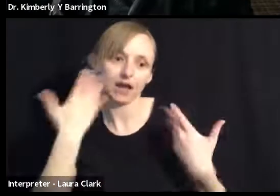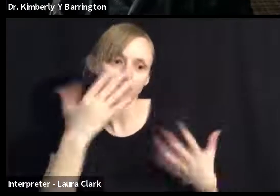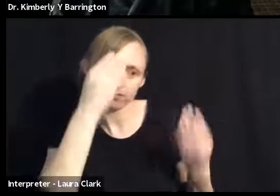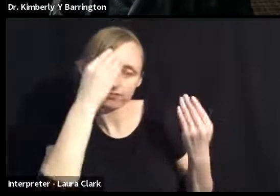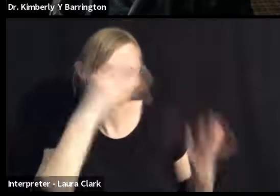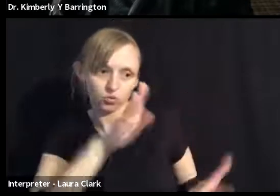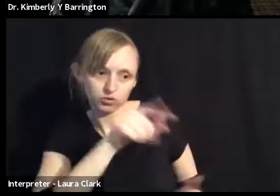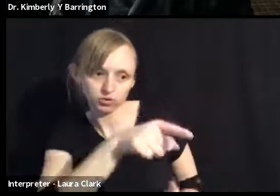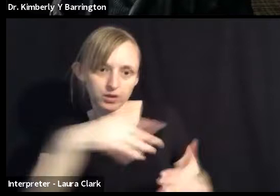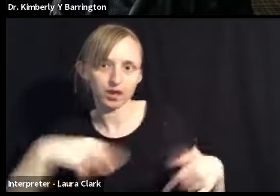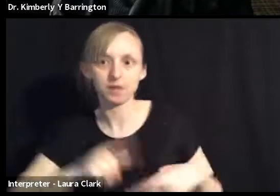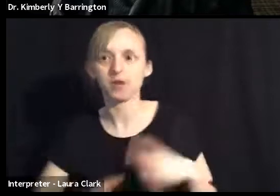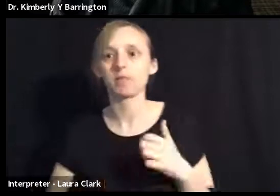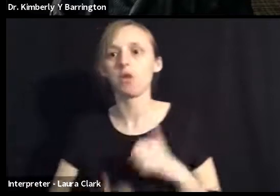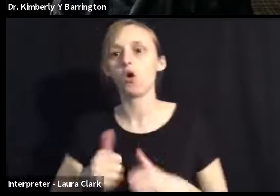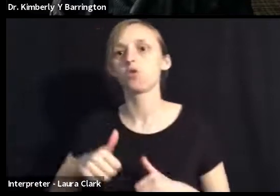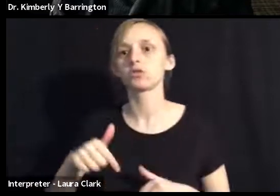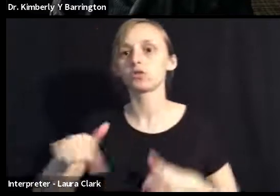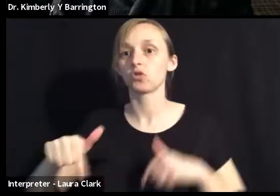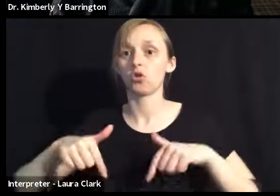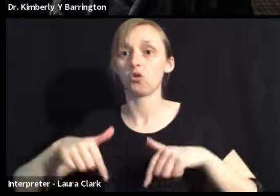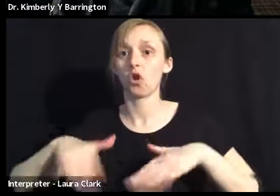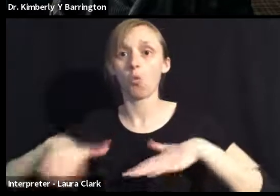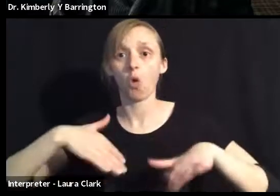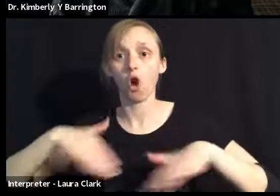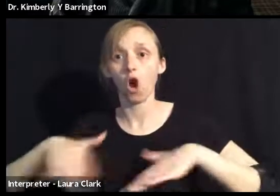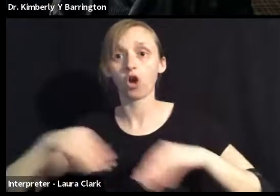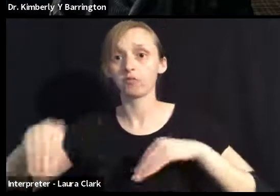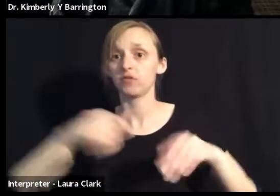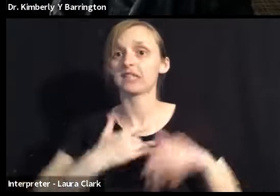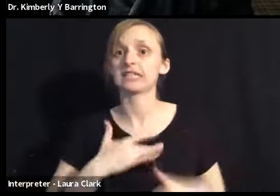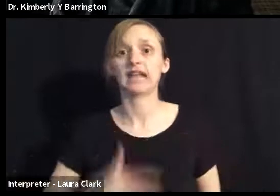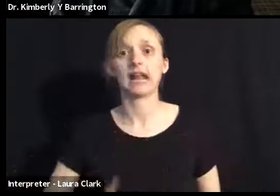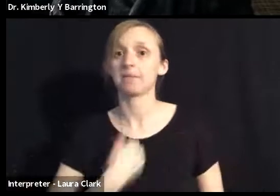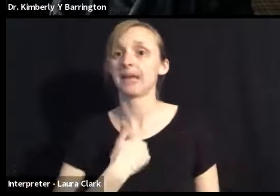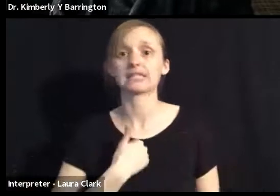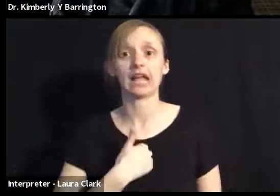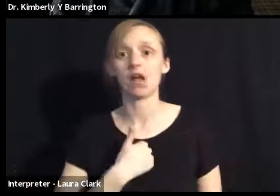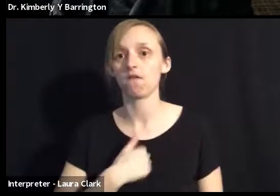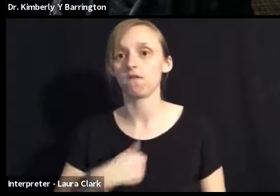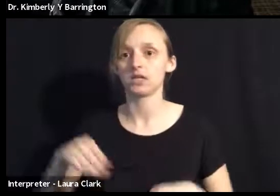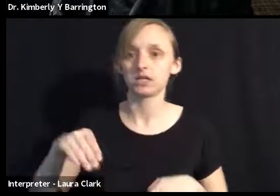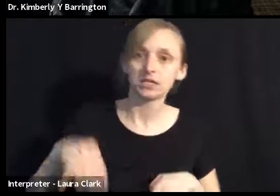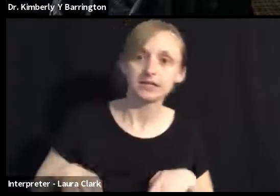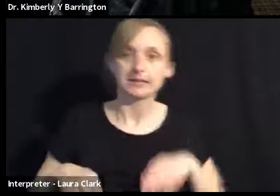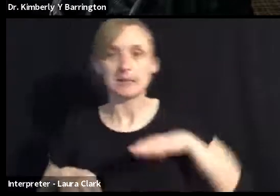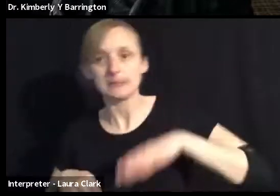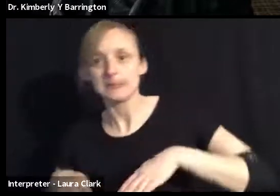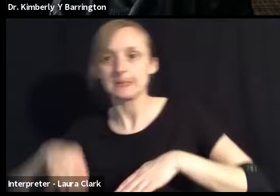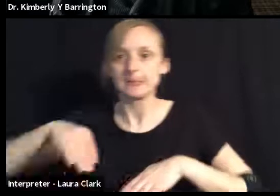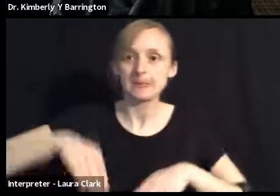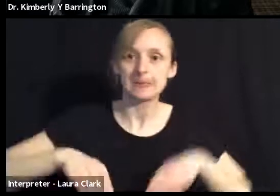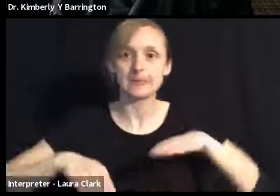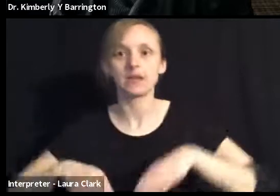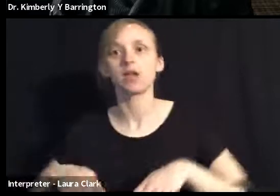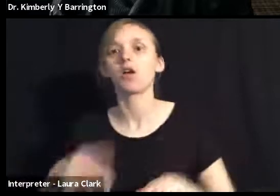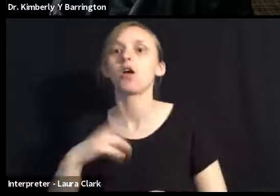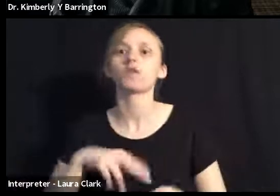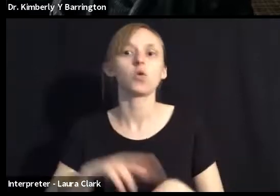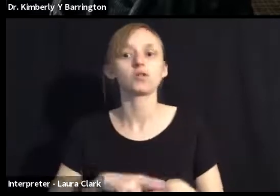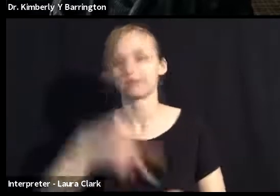mainly do walking and moving around by myself. So I don't want you, of course, keep your high